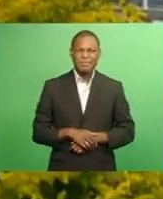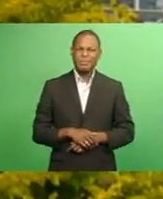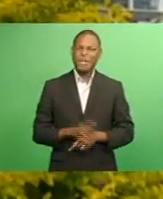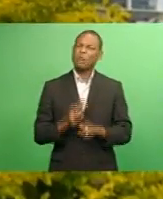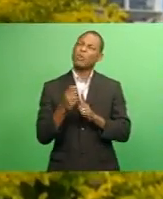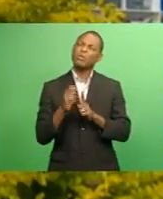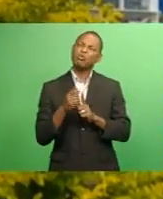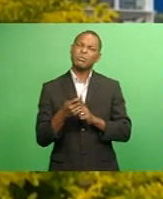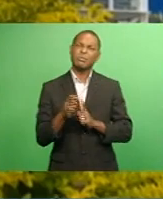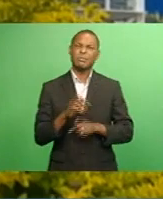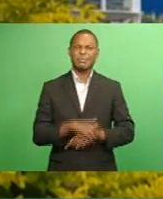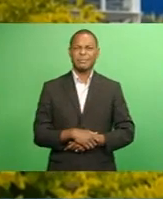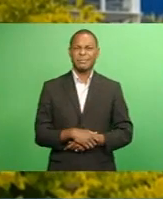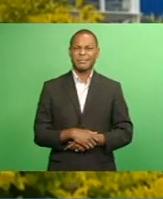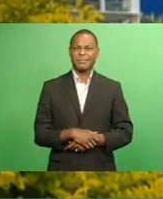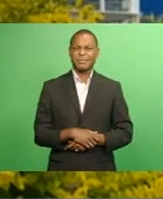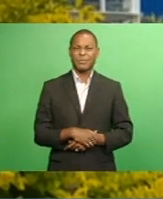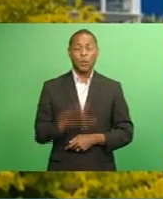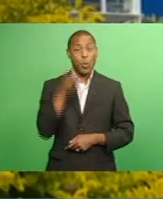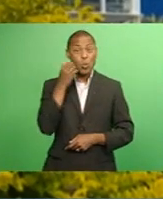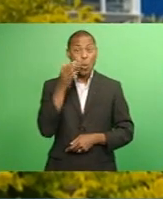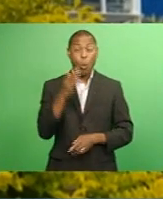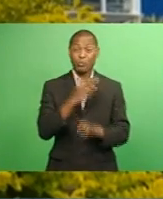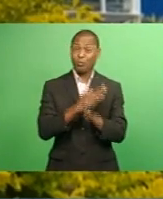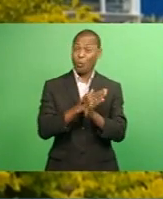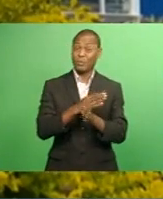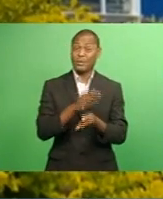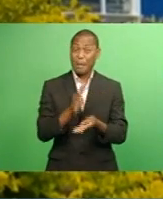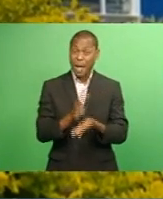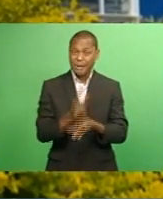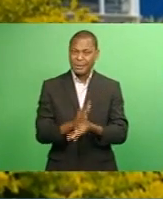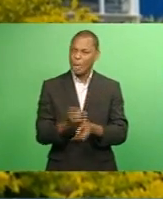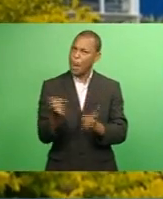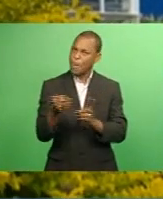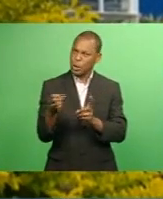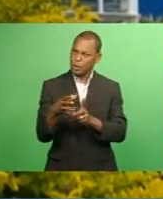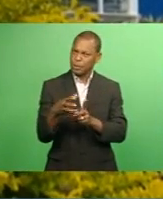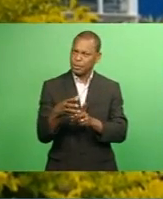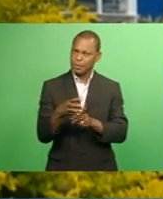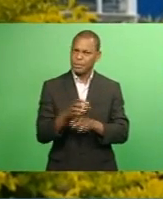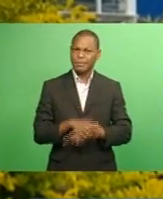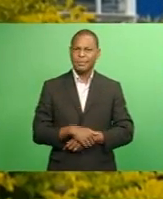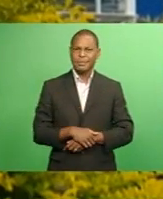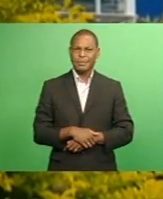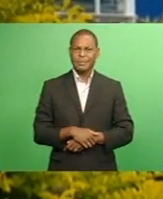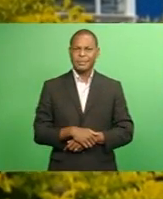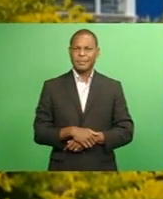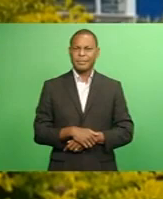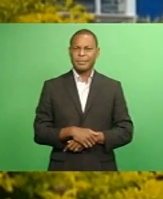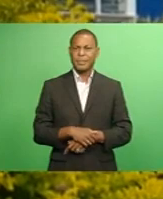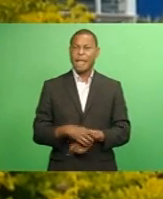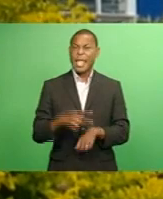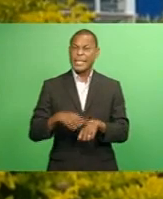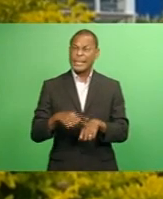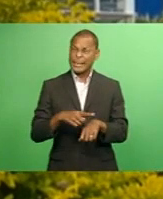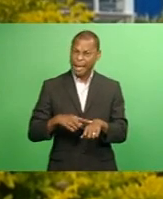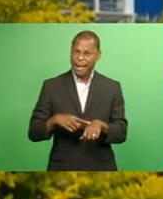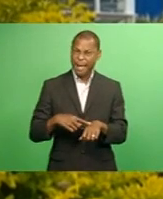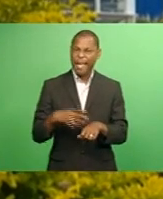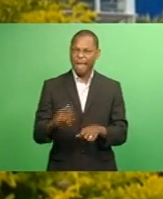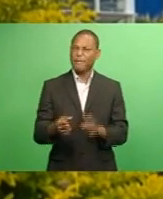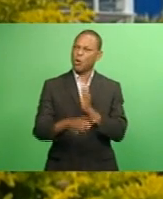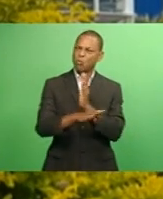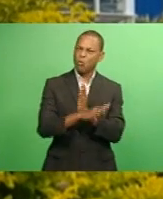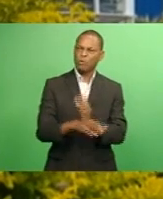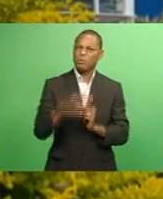The hot cross bun, why it's very important to us for this Easter because of the cross on top of the bun,